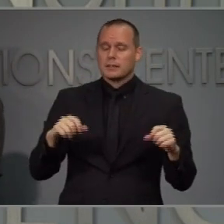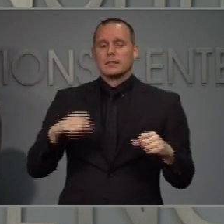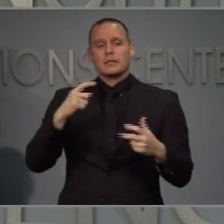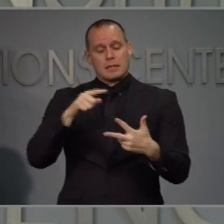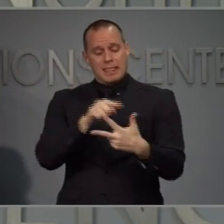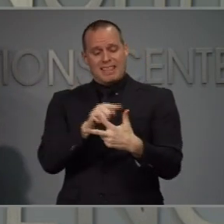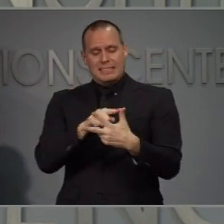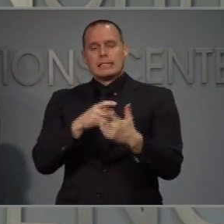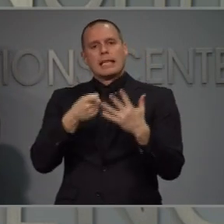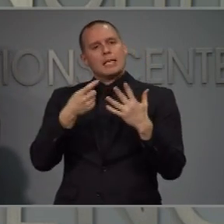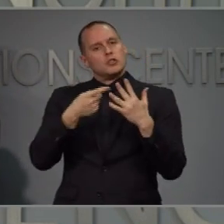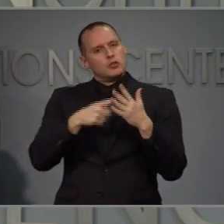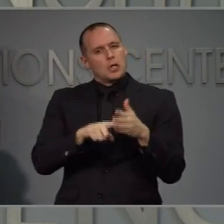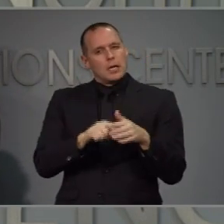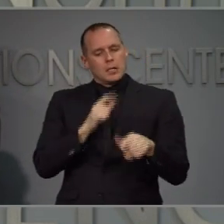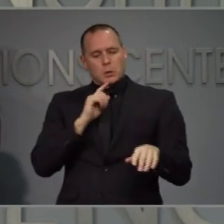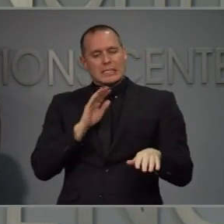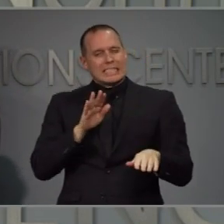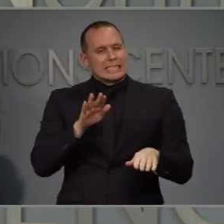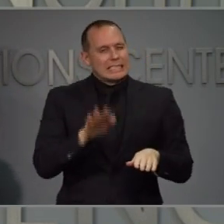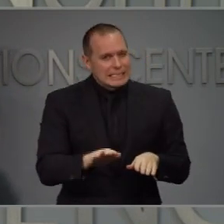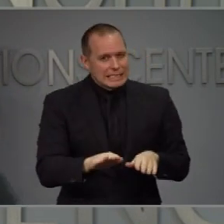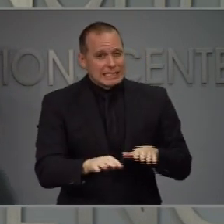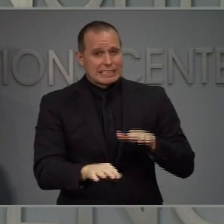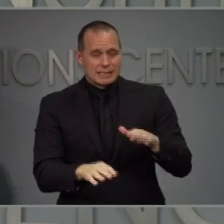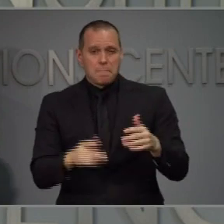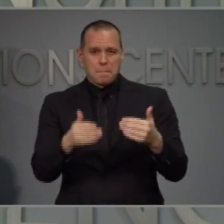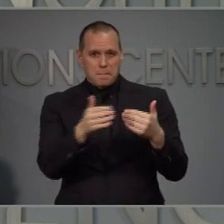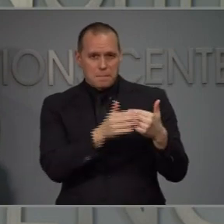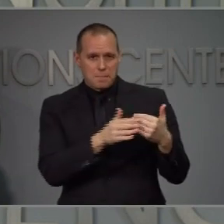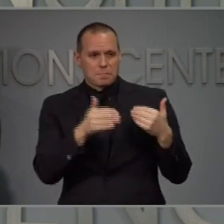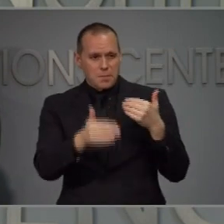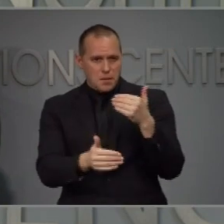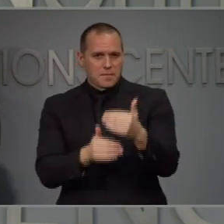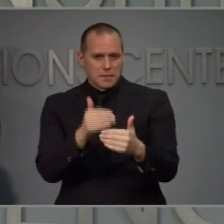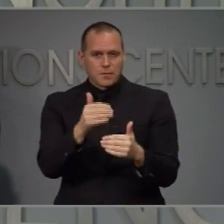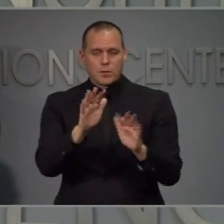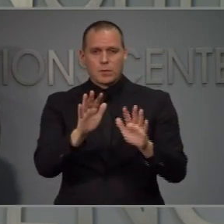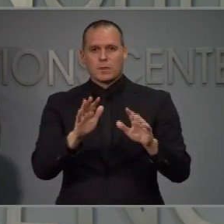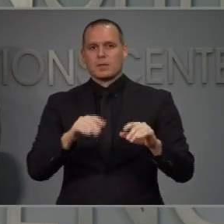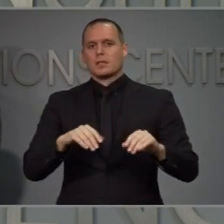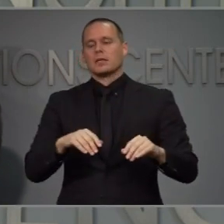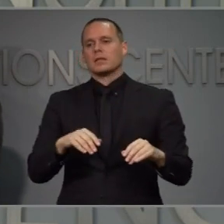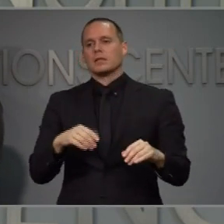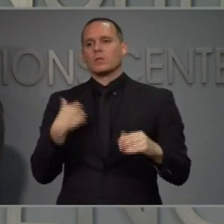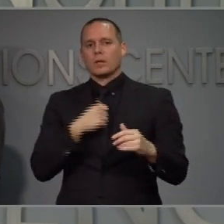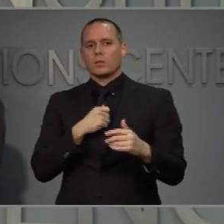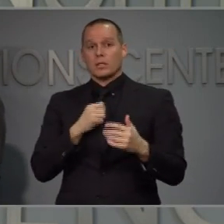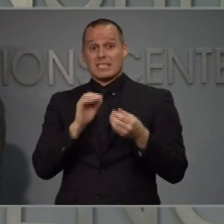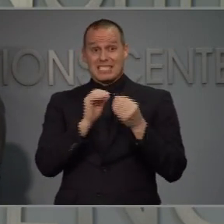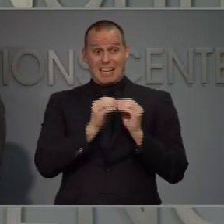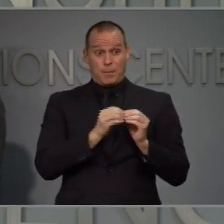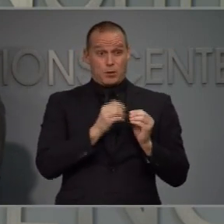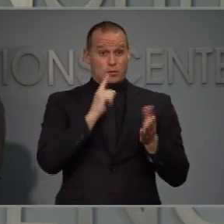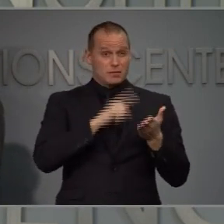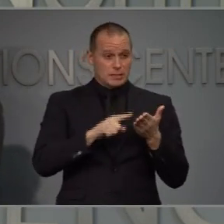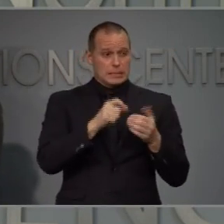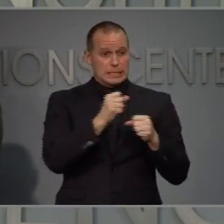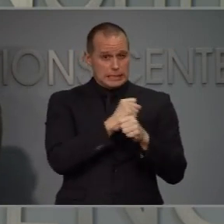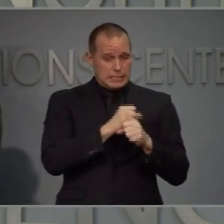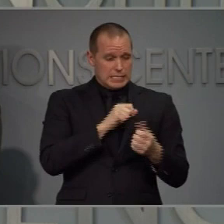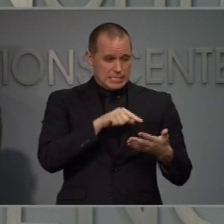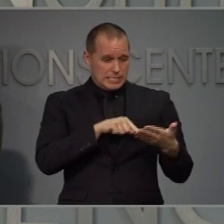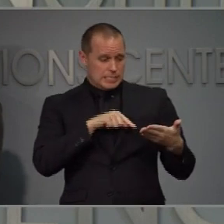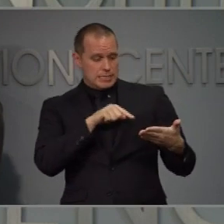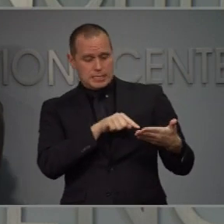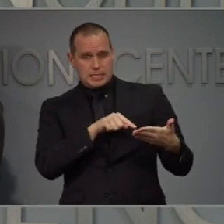beginning the process of moving forward, and we're going to look at our determinants and determine whether we would enter into